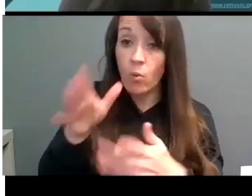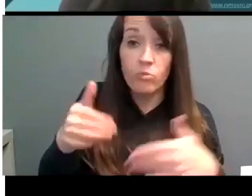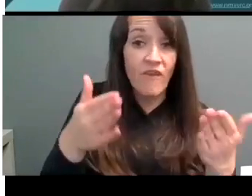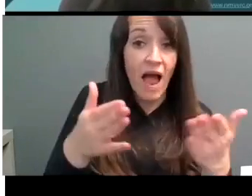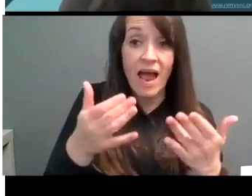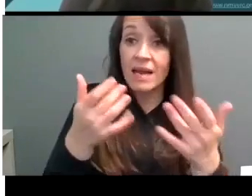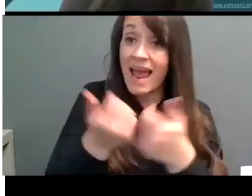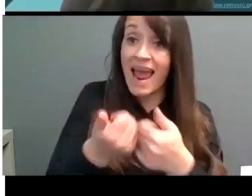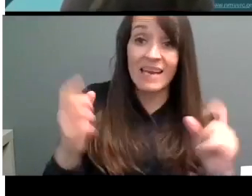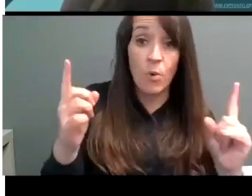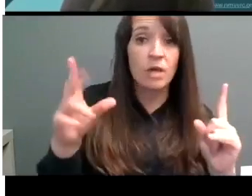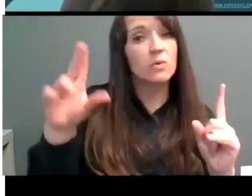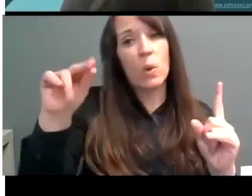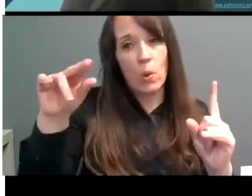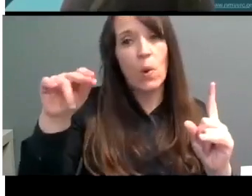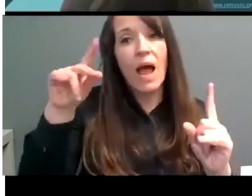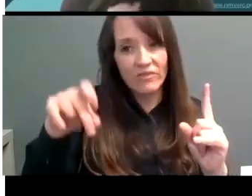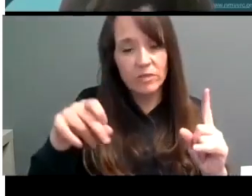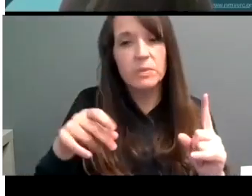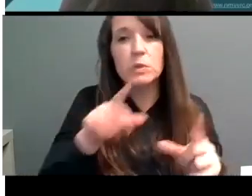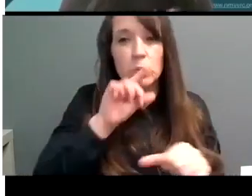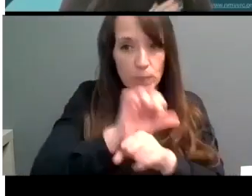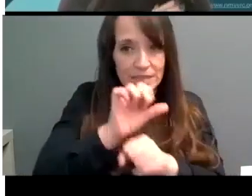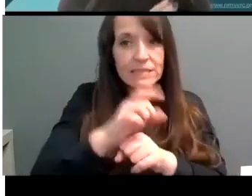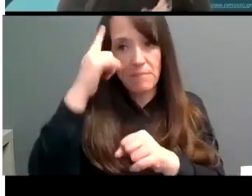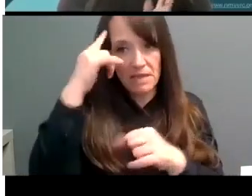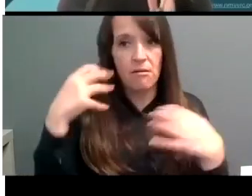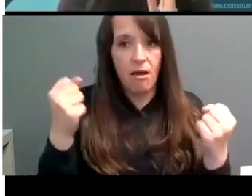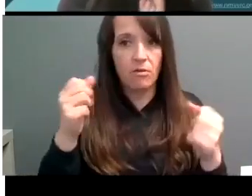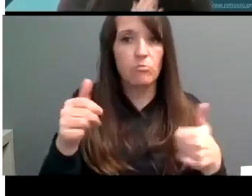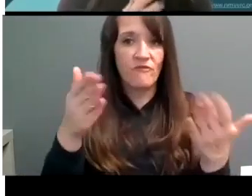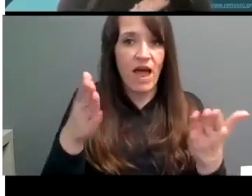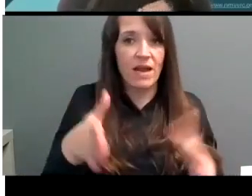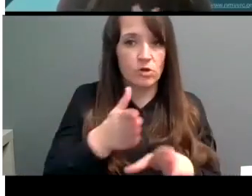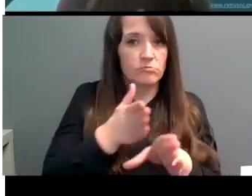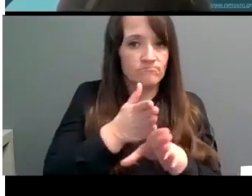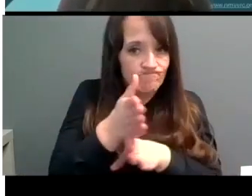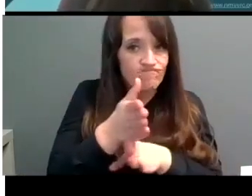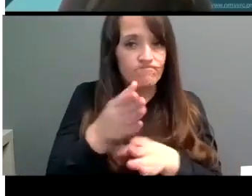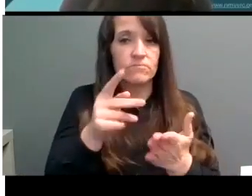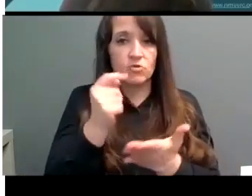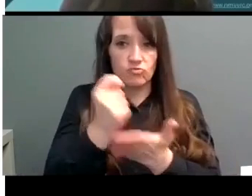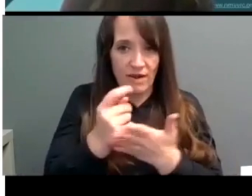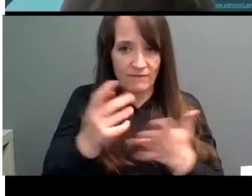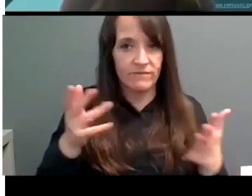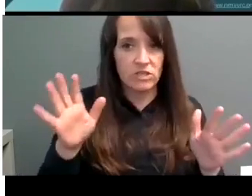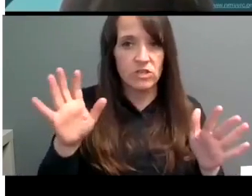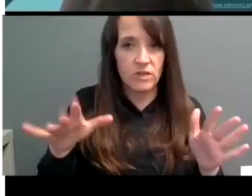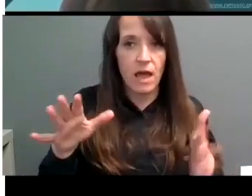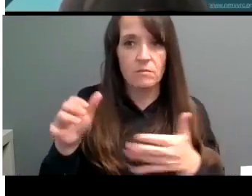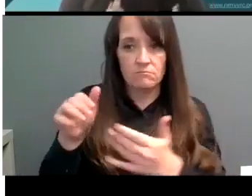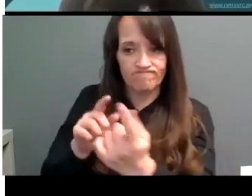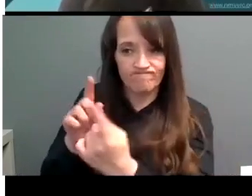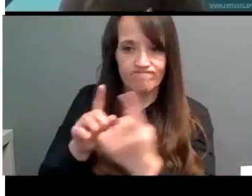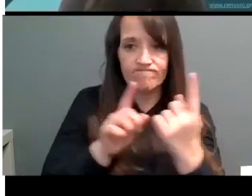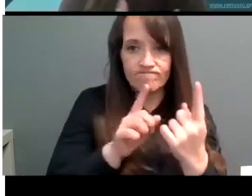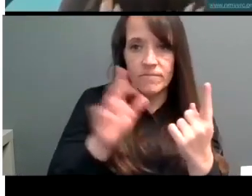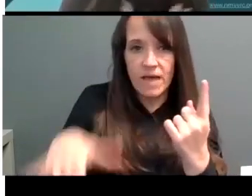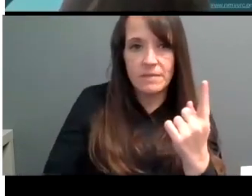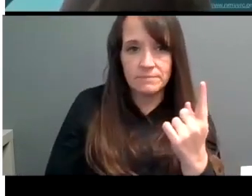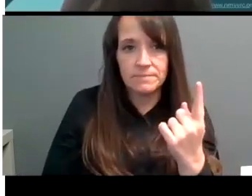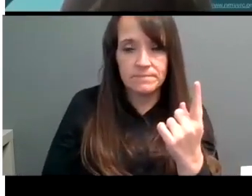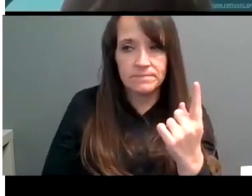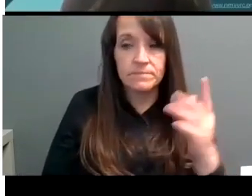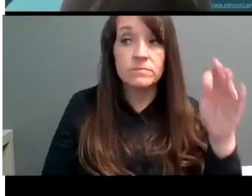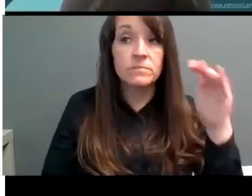trauma-informed approaches. For adults, many of the therapies that are used, the evidence-based therapies that are used